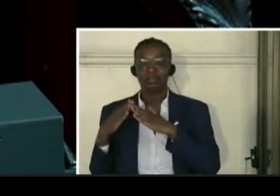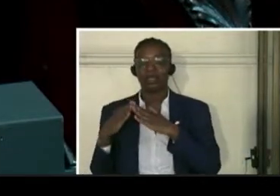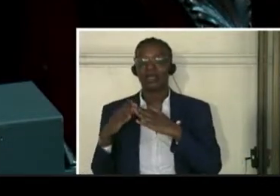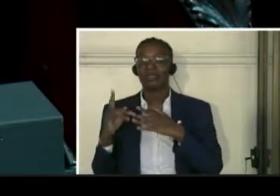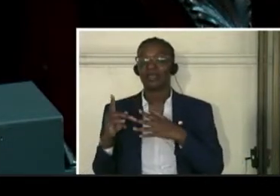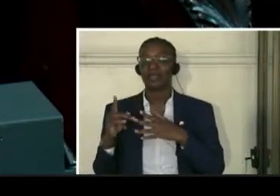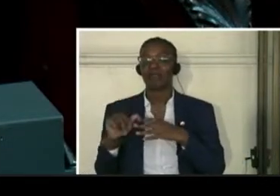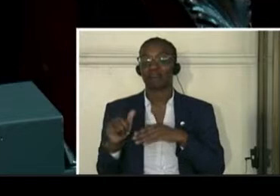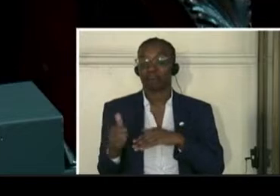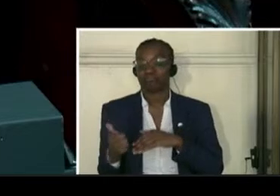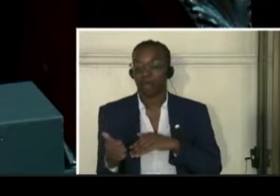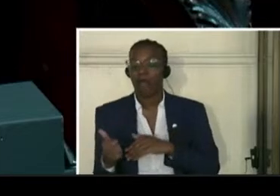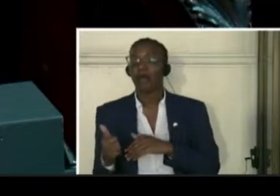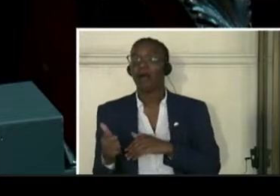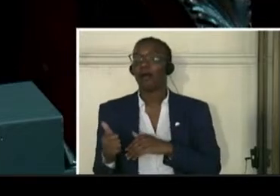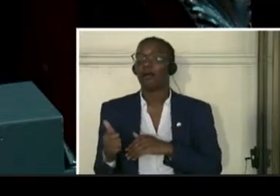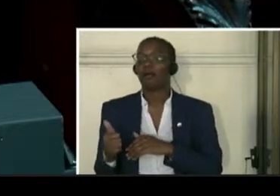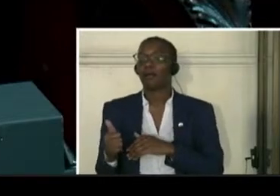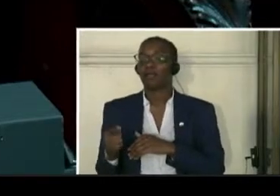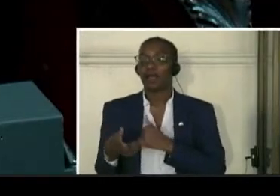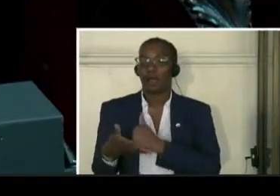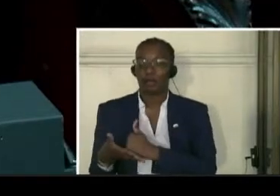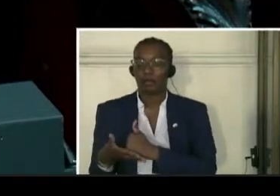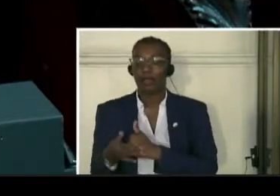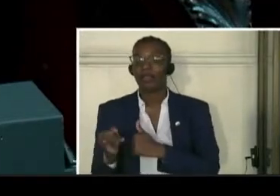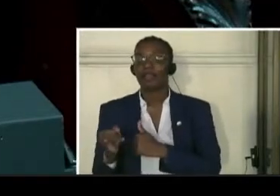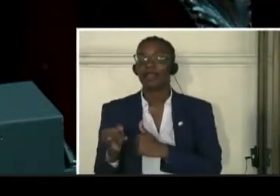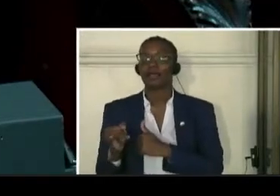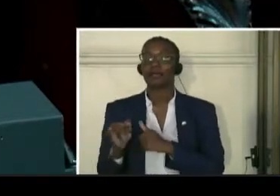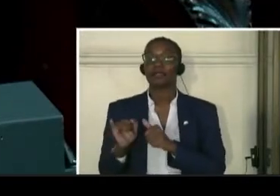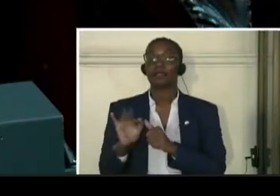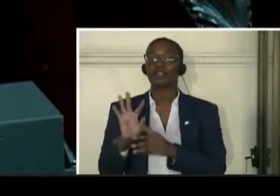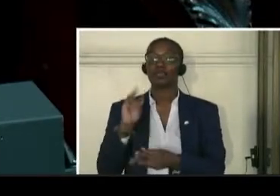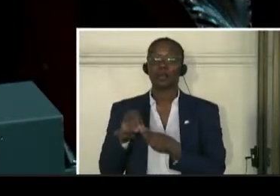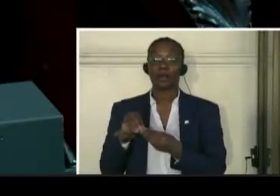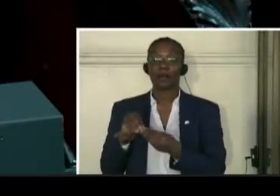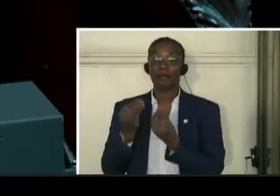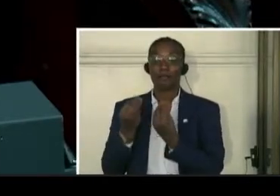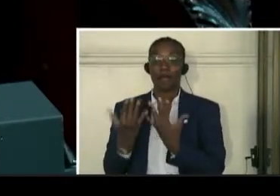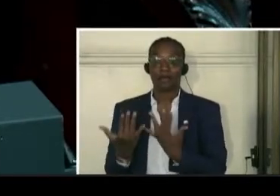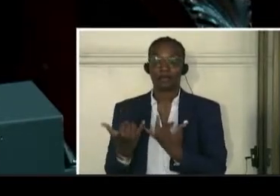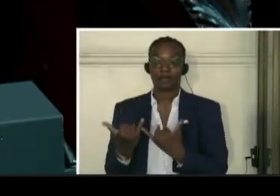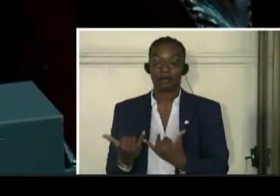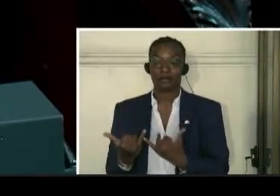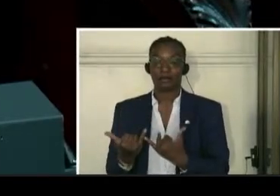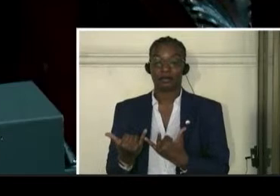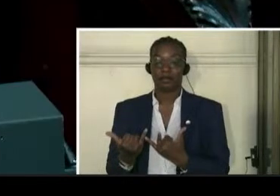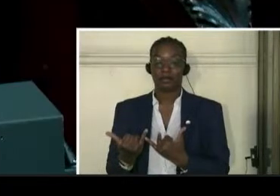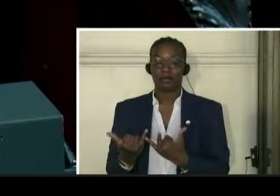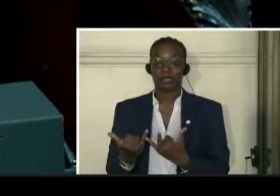their caring neighbors. Though we understand the topical budget constraints, however,